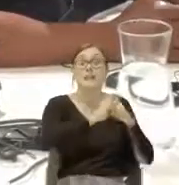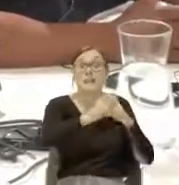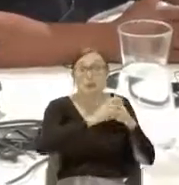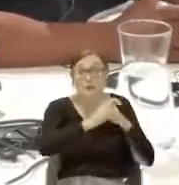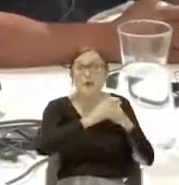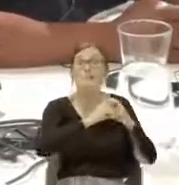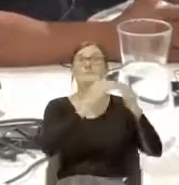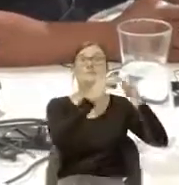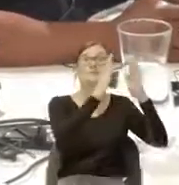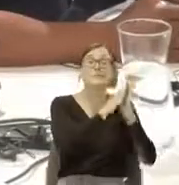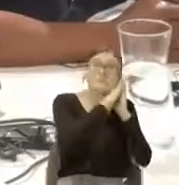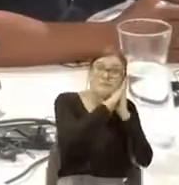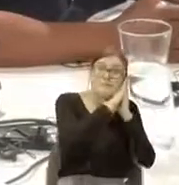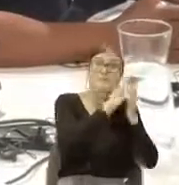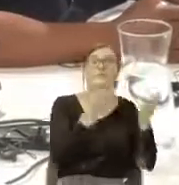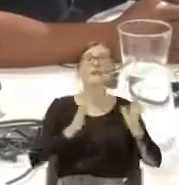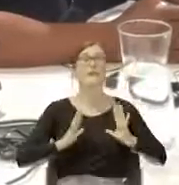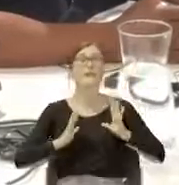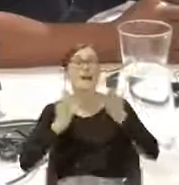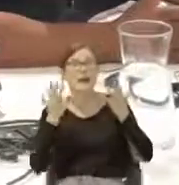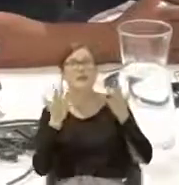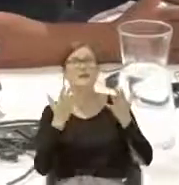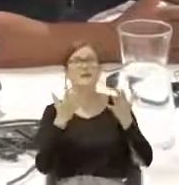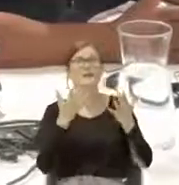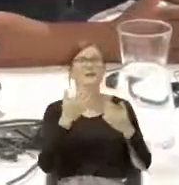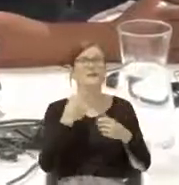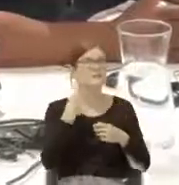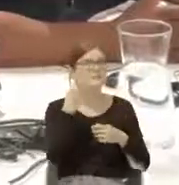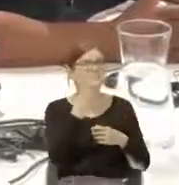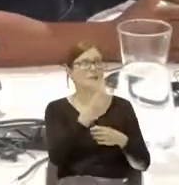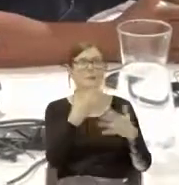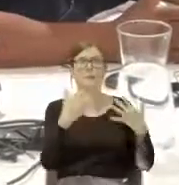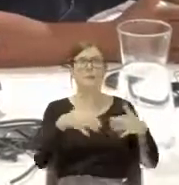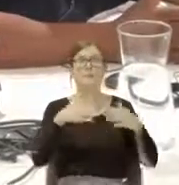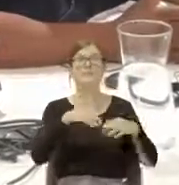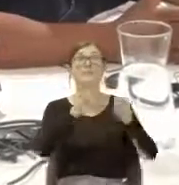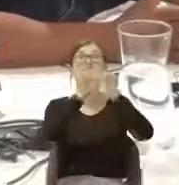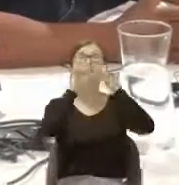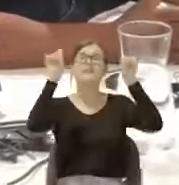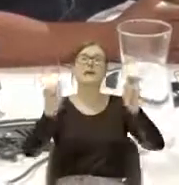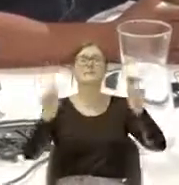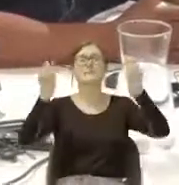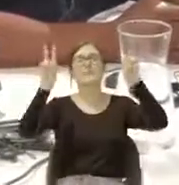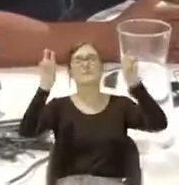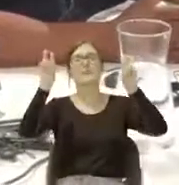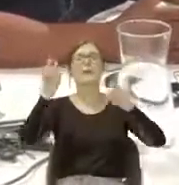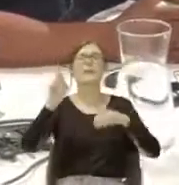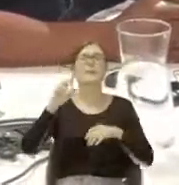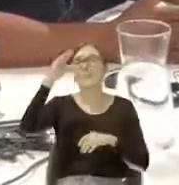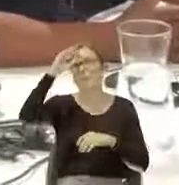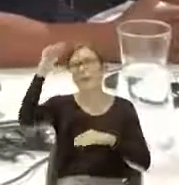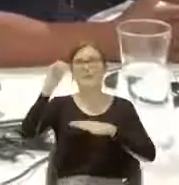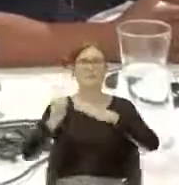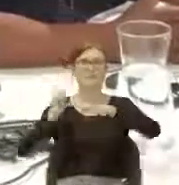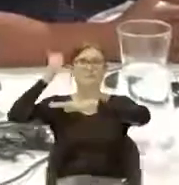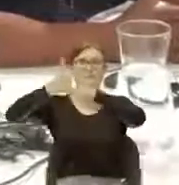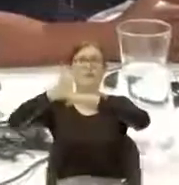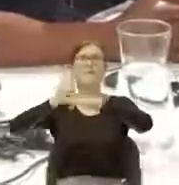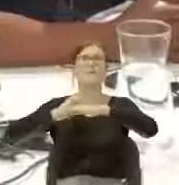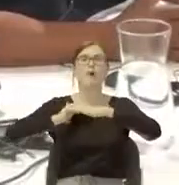see racialized systems. We do have to talk about that, and we have to talk about what we do. So in a nutshell,